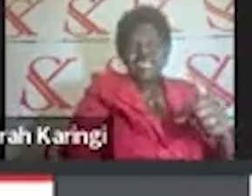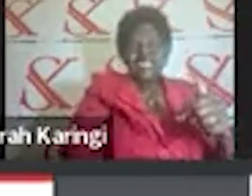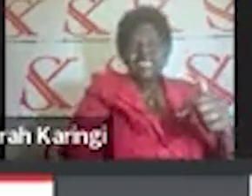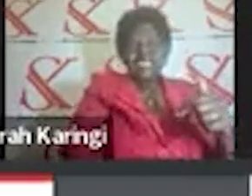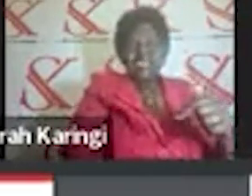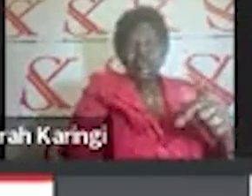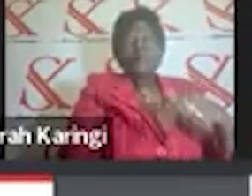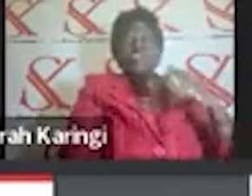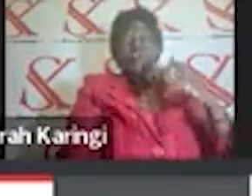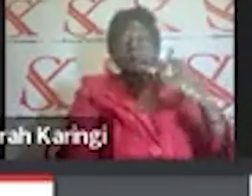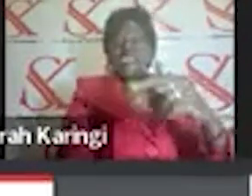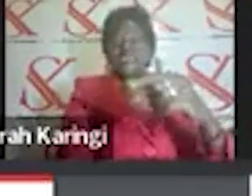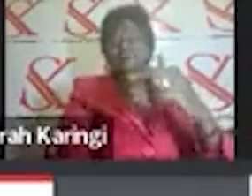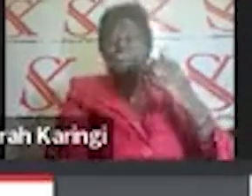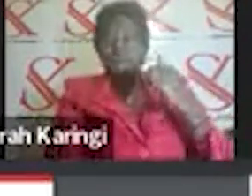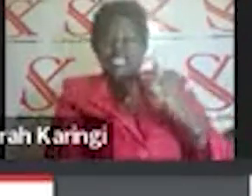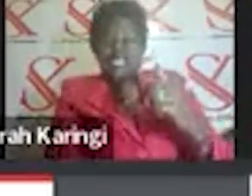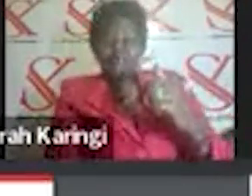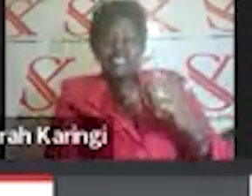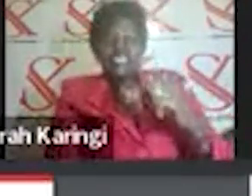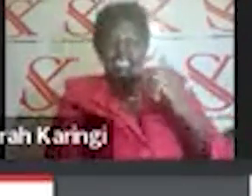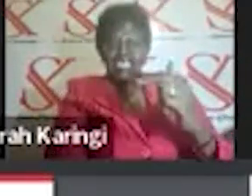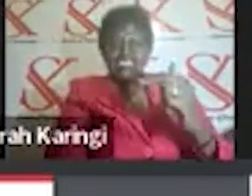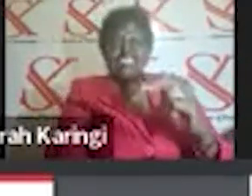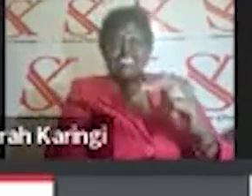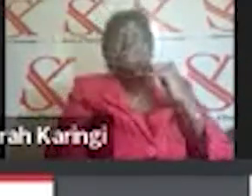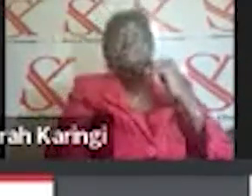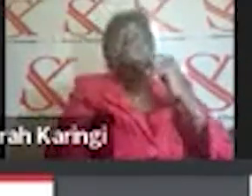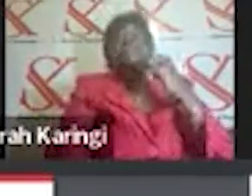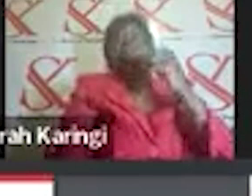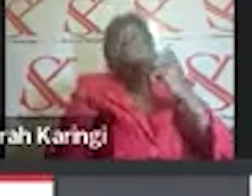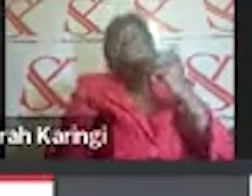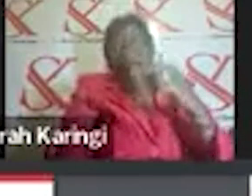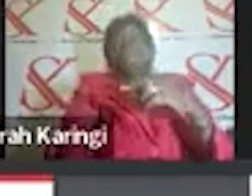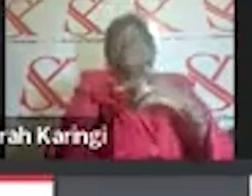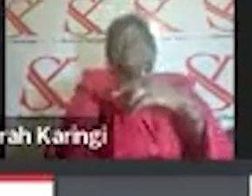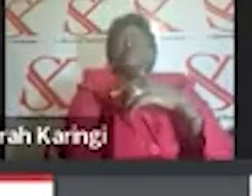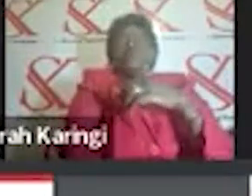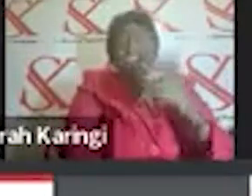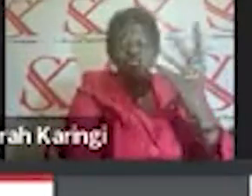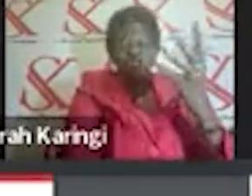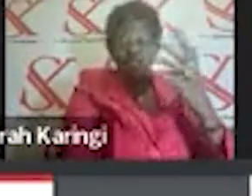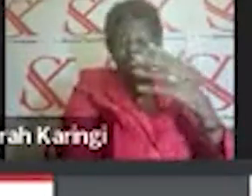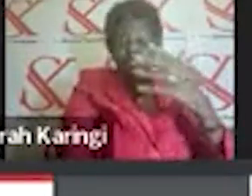the challenges or the obstacles in your life, then it means you can be able to